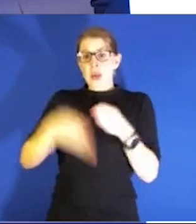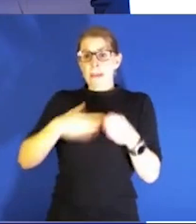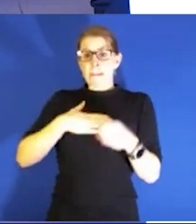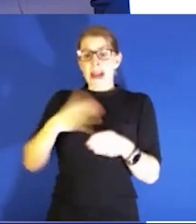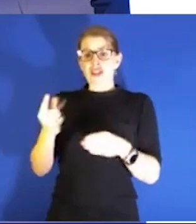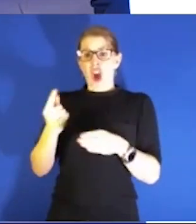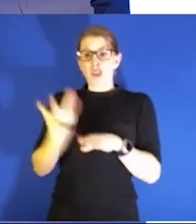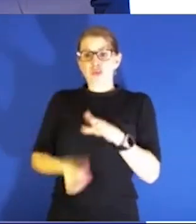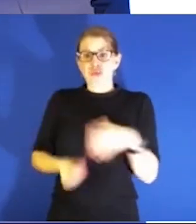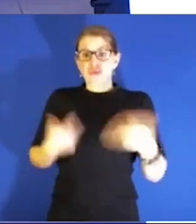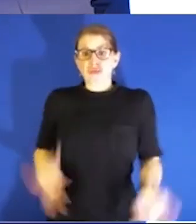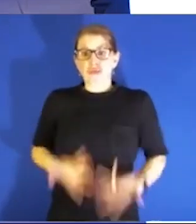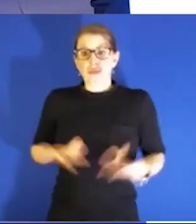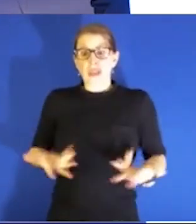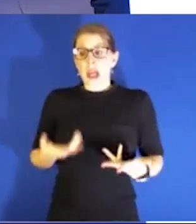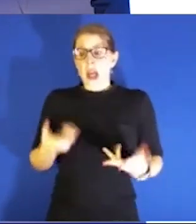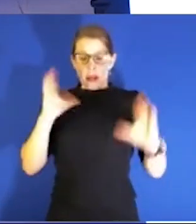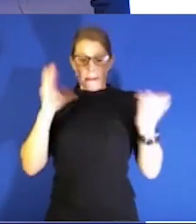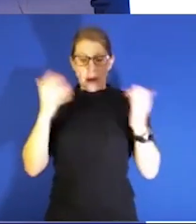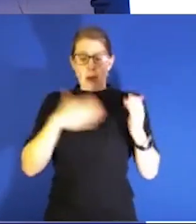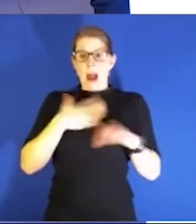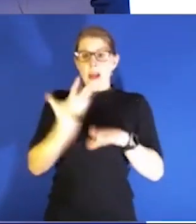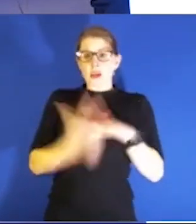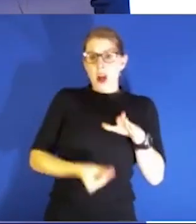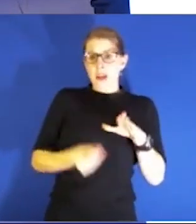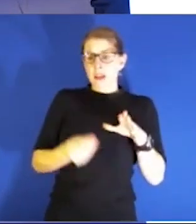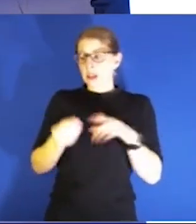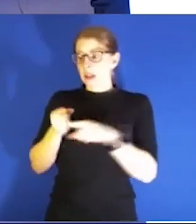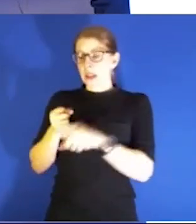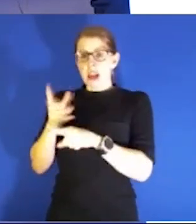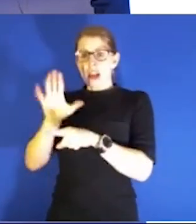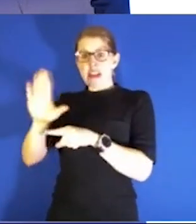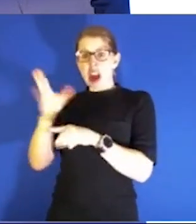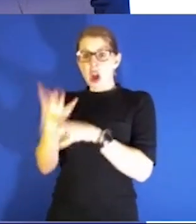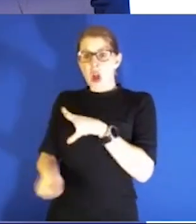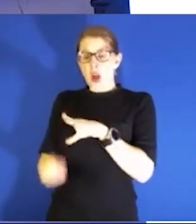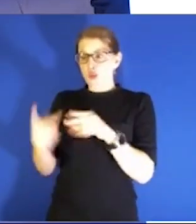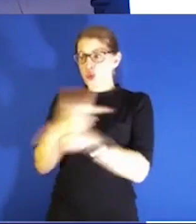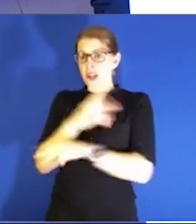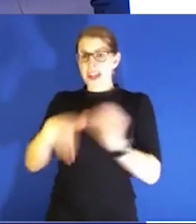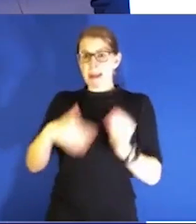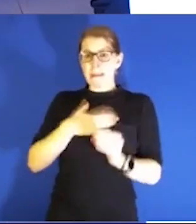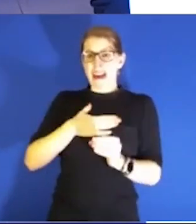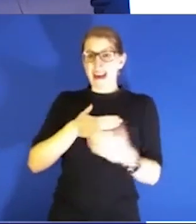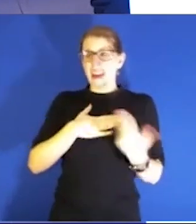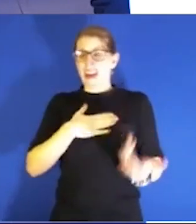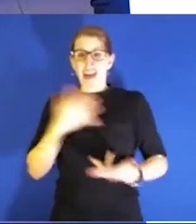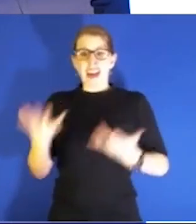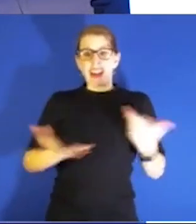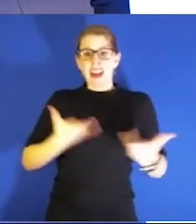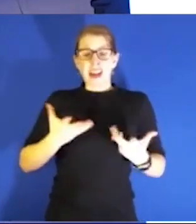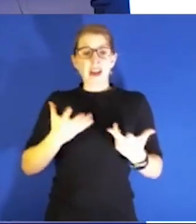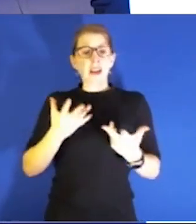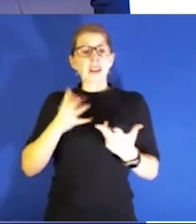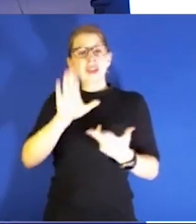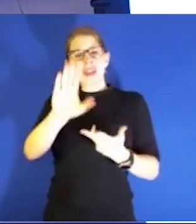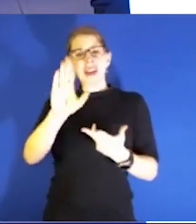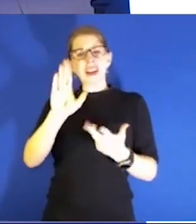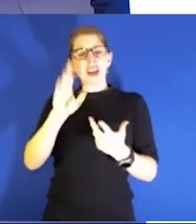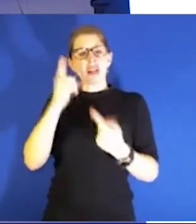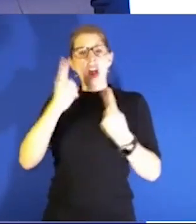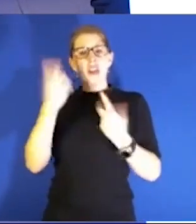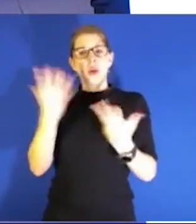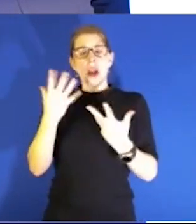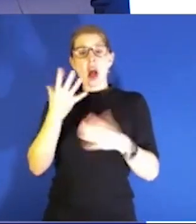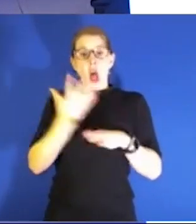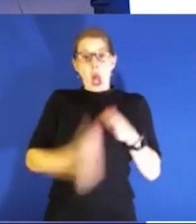myself comparing my loss to somebody else's who may be worse than mine. What do you have to say about that? Where we always say loss